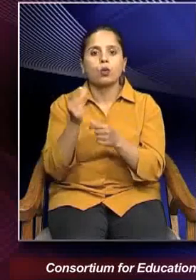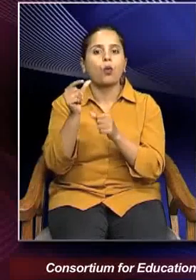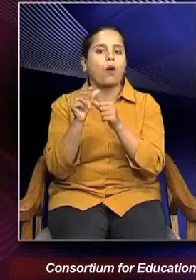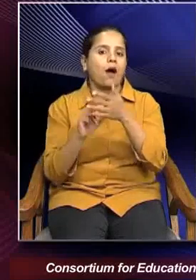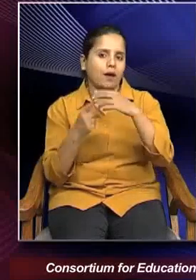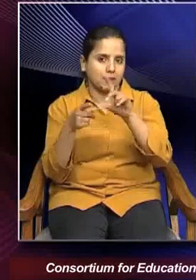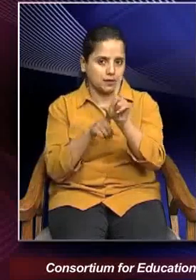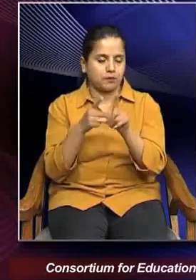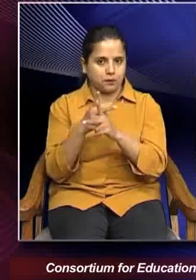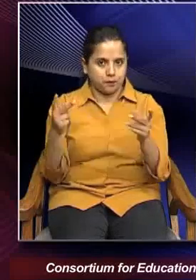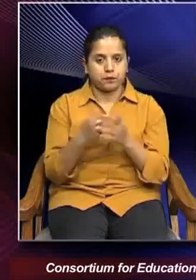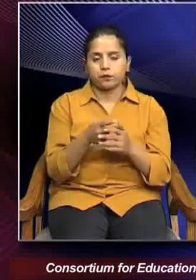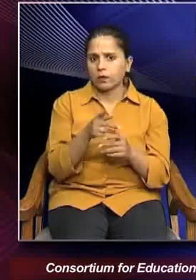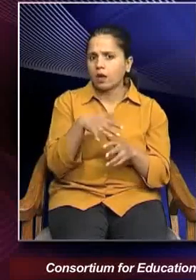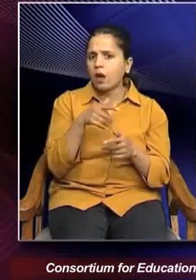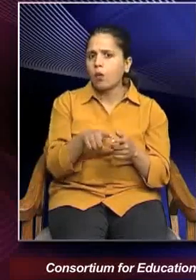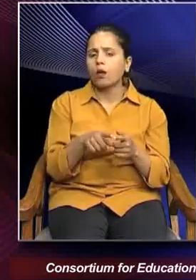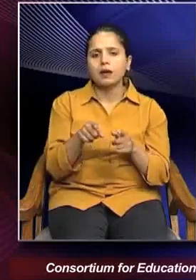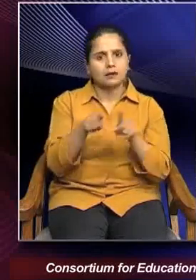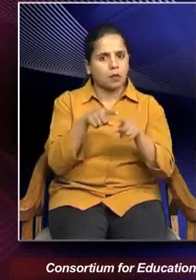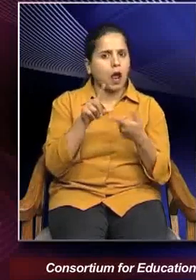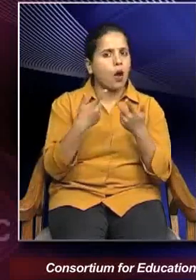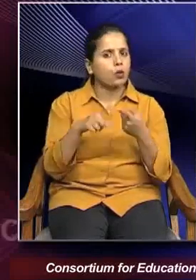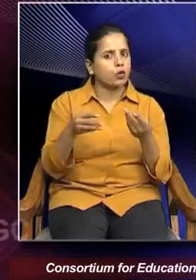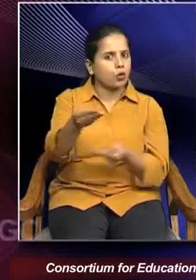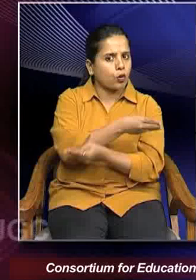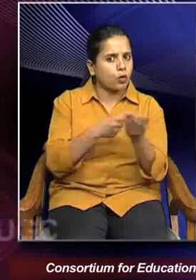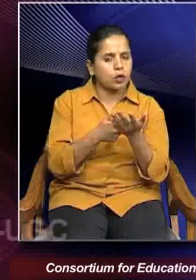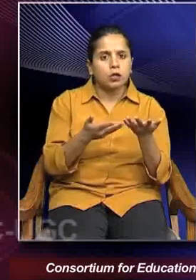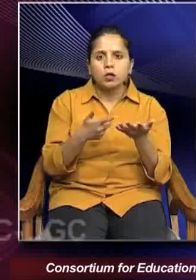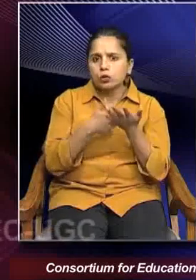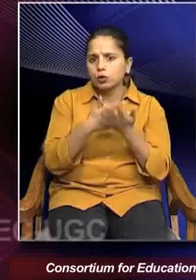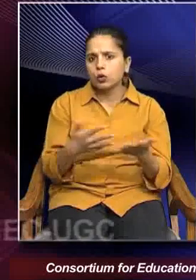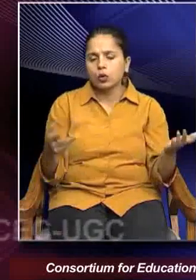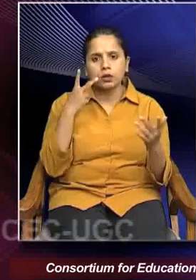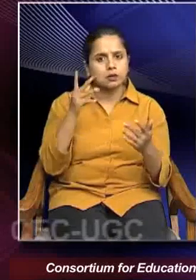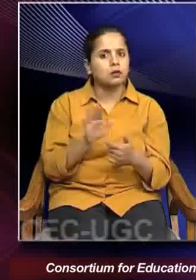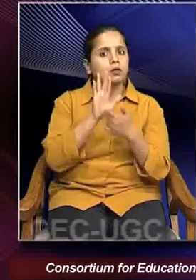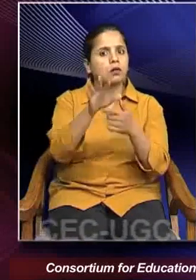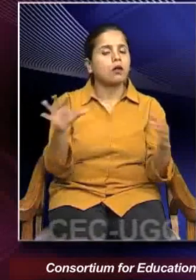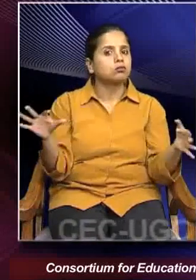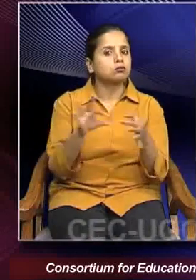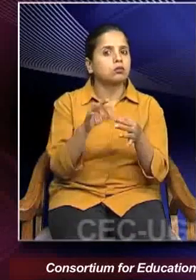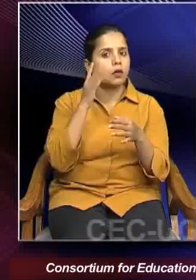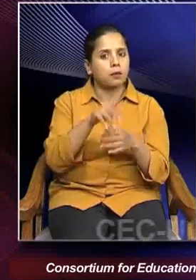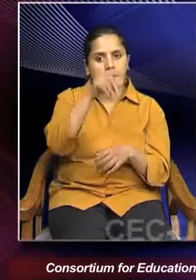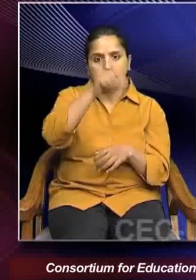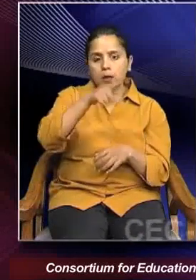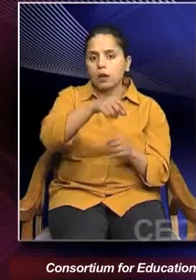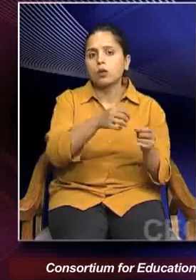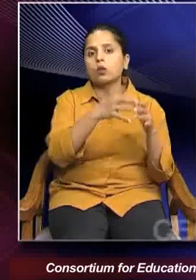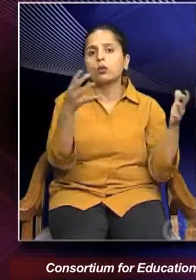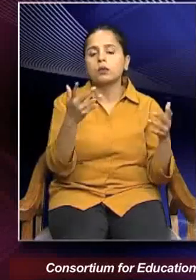example that how the economic and the resource status in a population is directly connected with population growth.